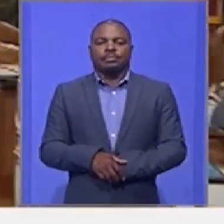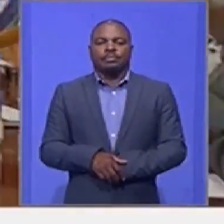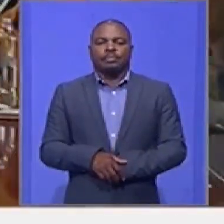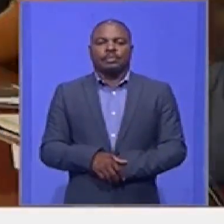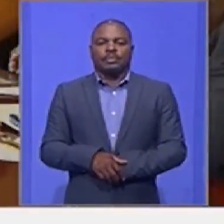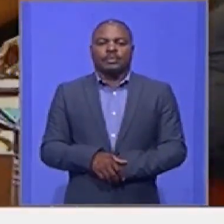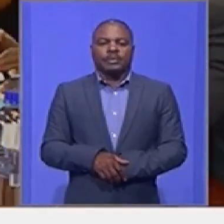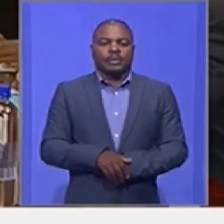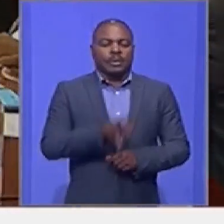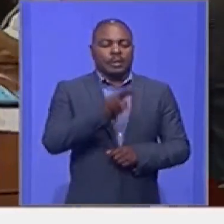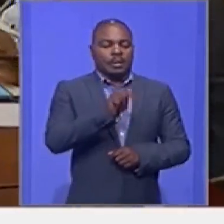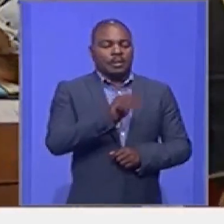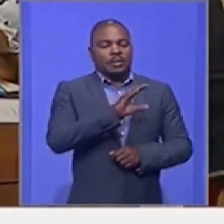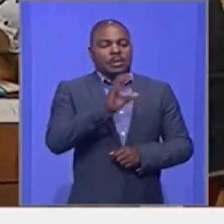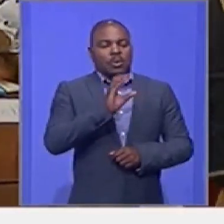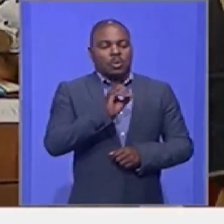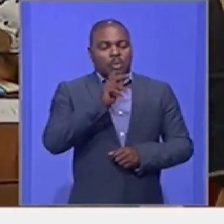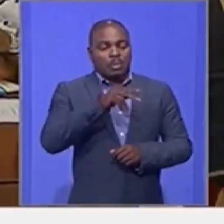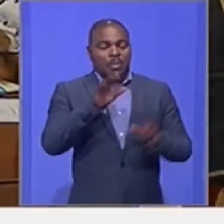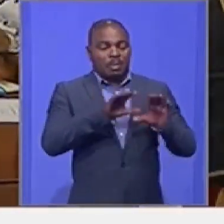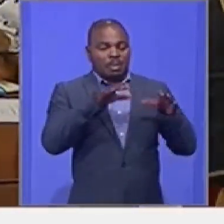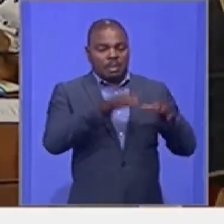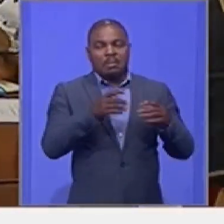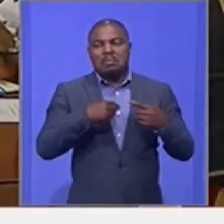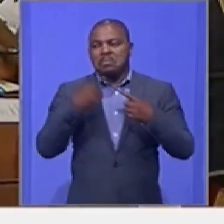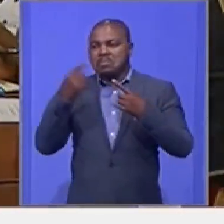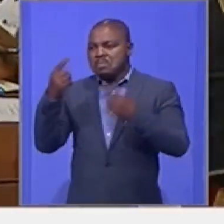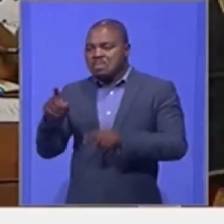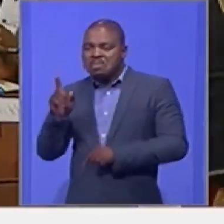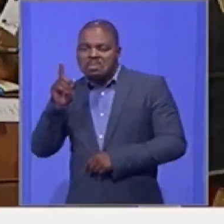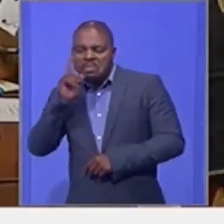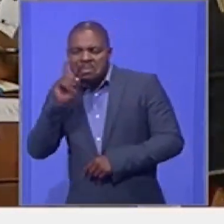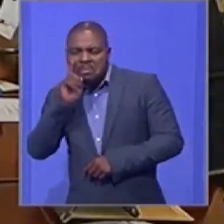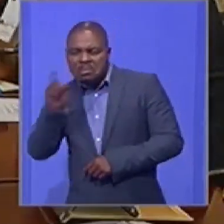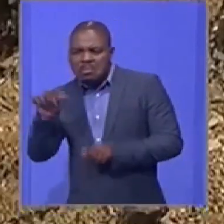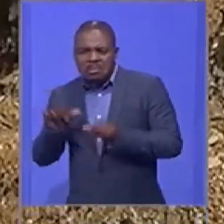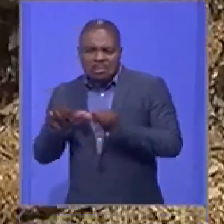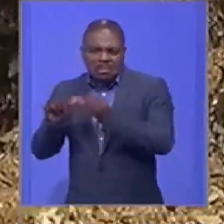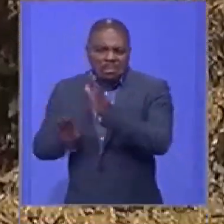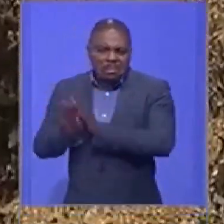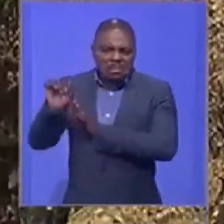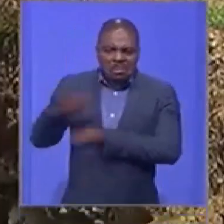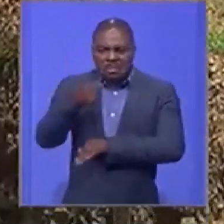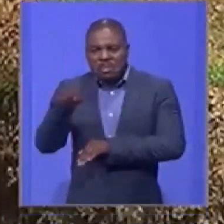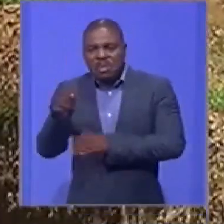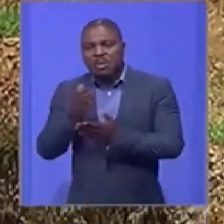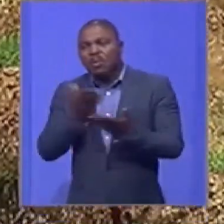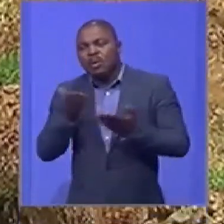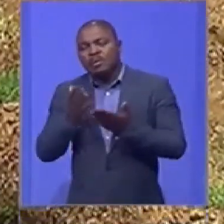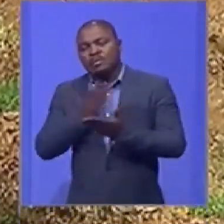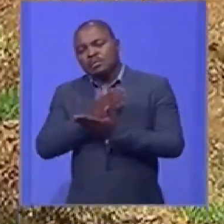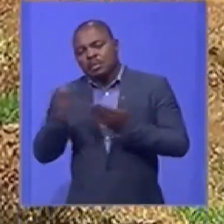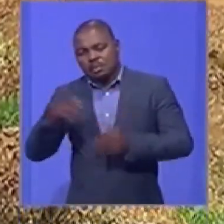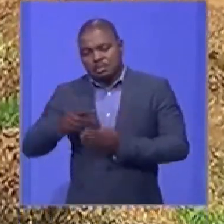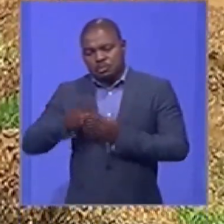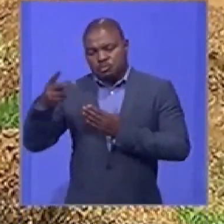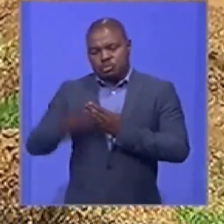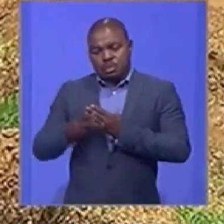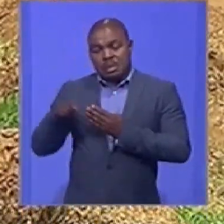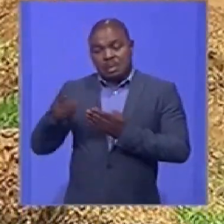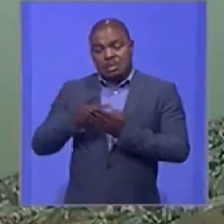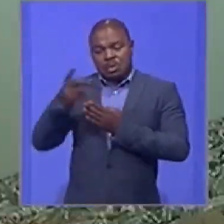Maloko a kgotla ya boditšhaba ya diporofense ba tlile go ela tlhoko fa go na le kgatelopele kgotsa nnyaa kwa dingwe tsa diporojeke tse e totileng go tlhabololwa